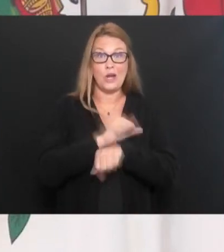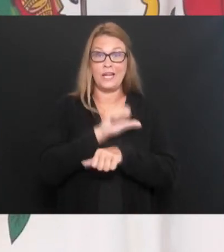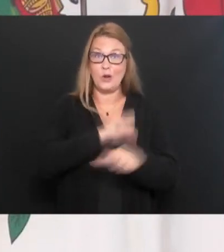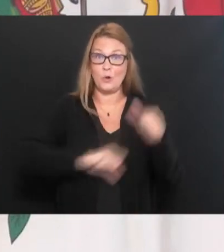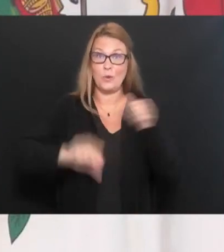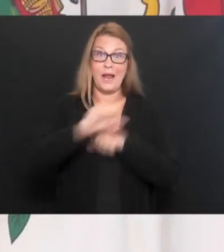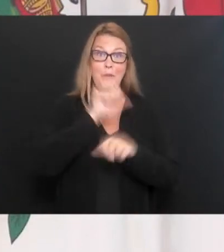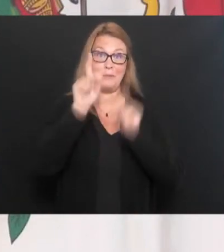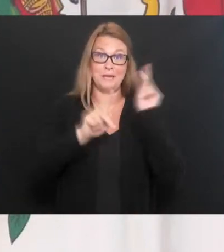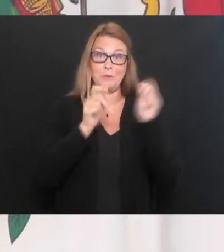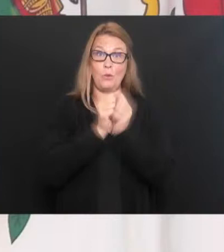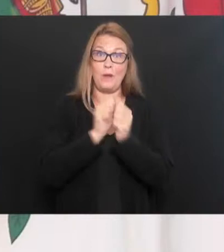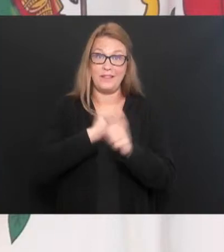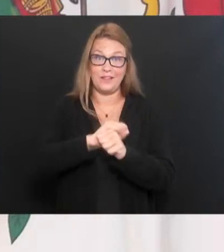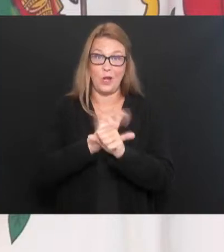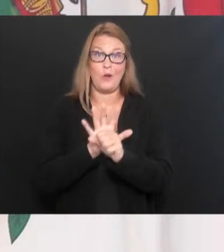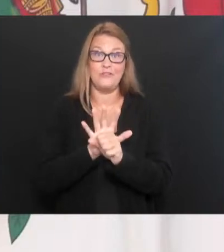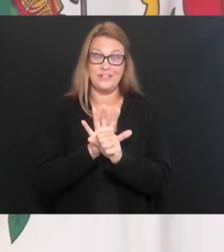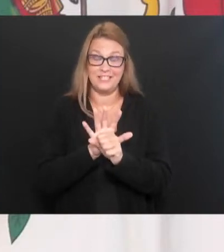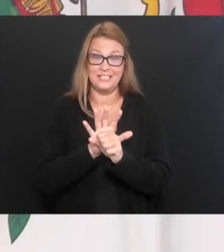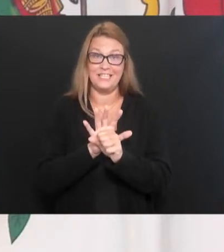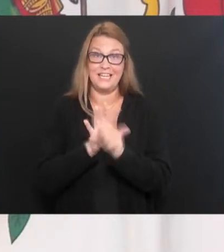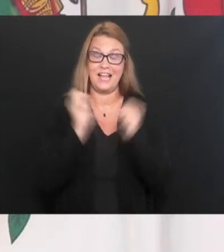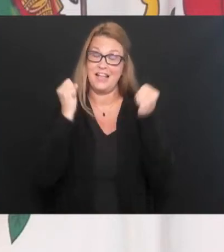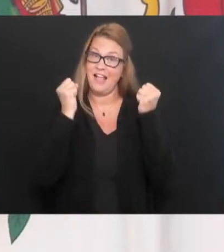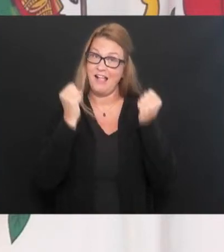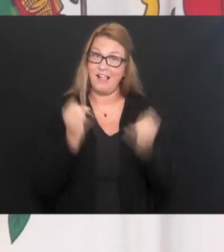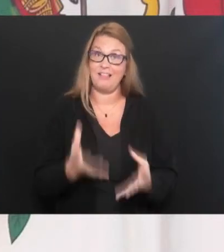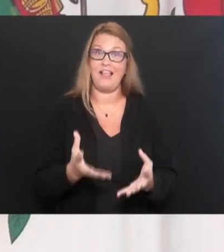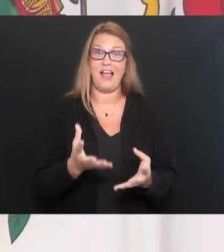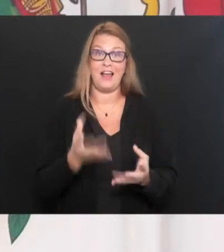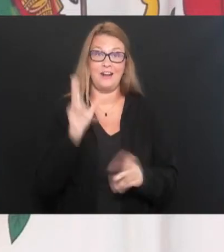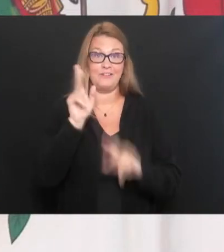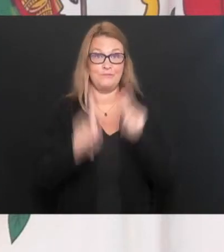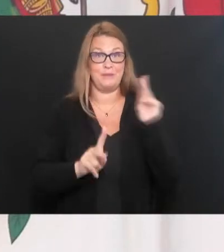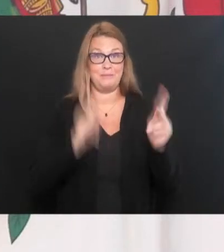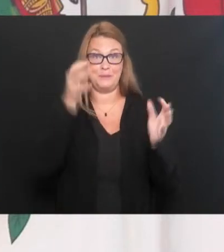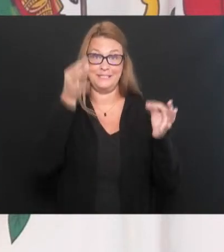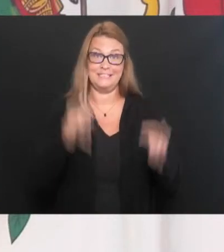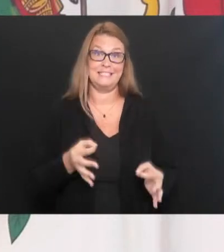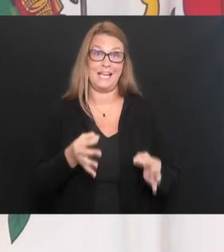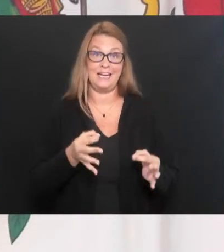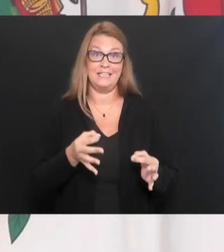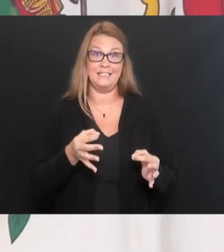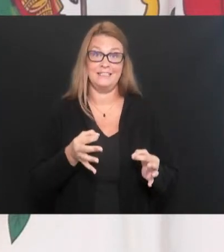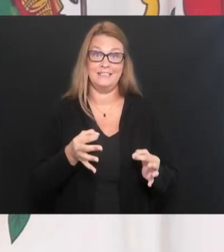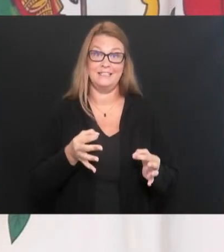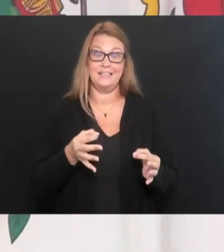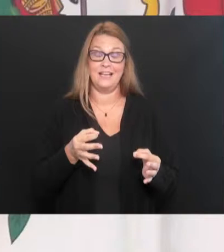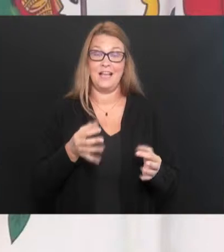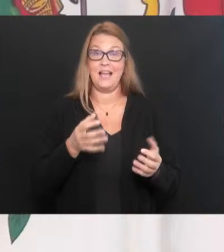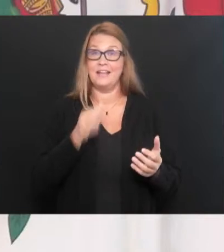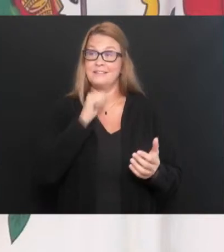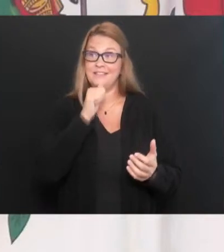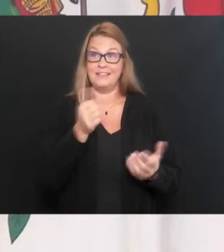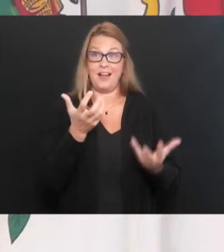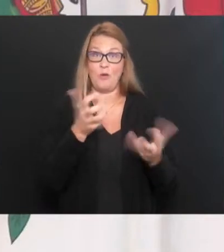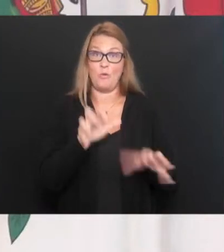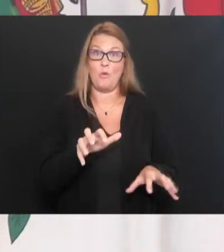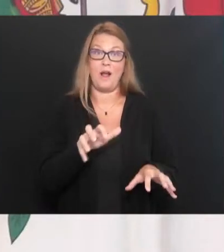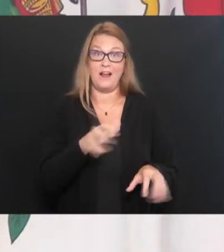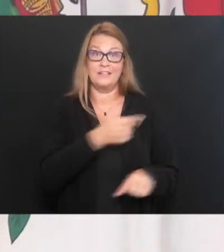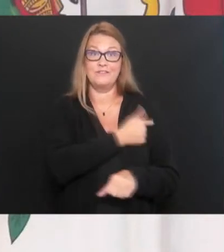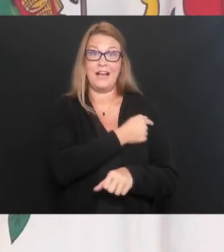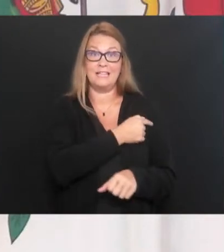like it is, there's a lot of them that decided I'm not going to get vaccinated. And then a lot of them were lying there, you know,